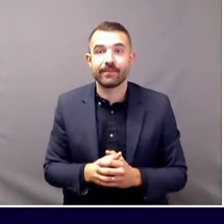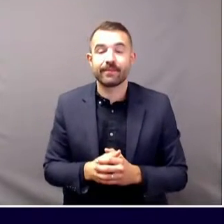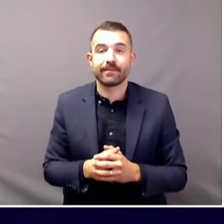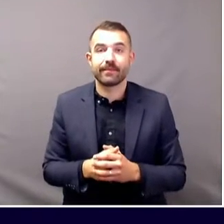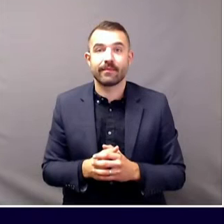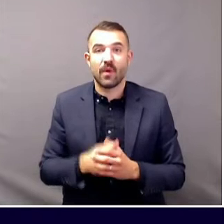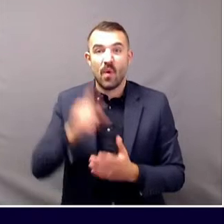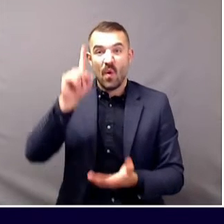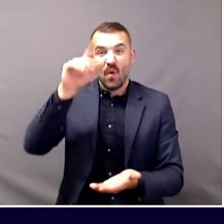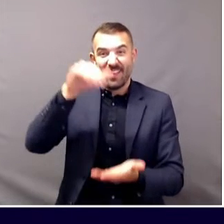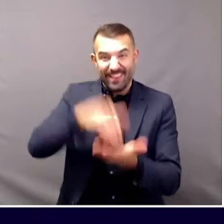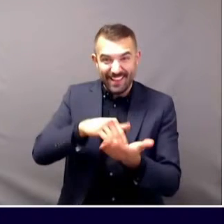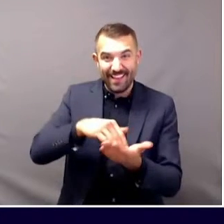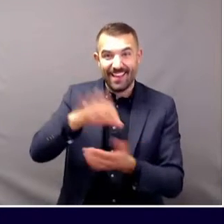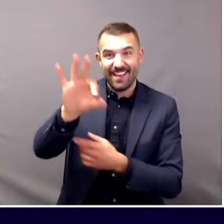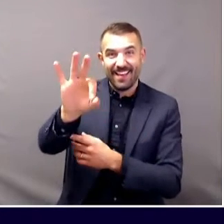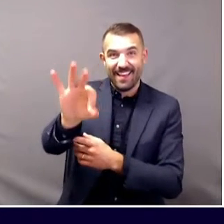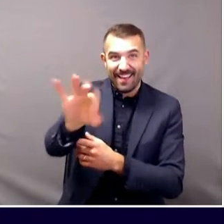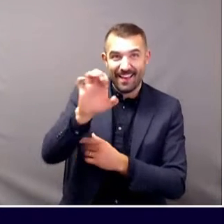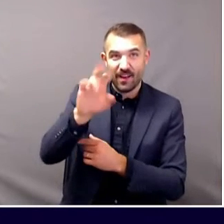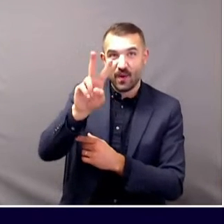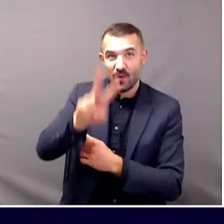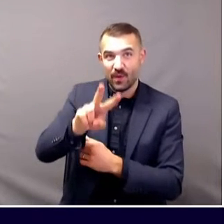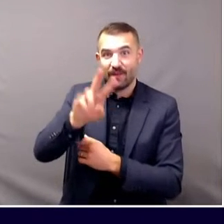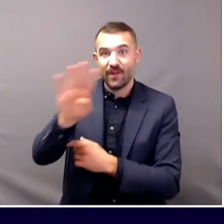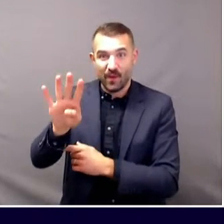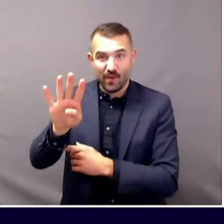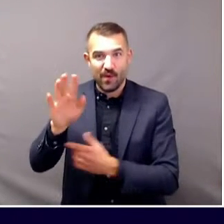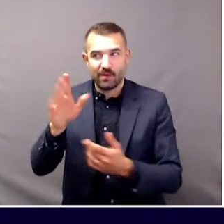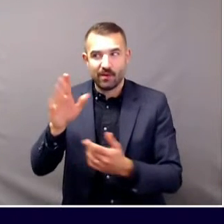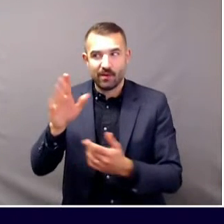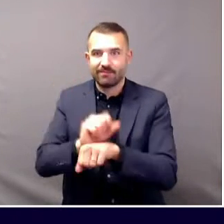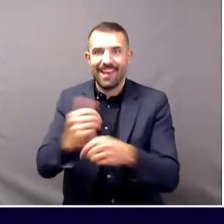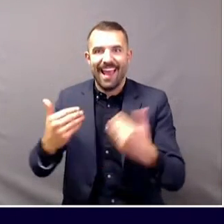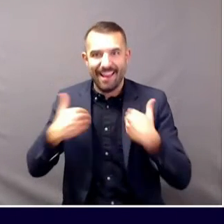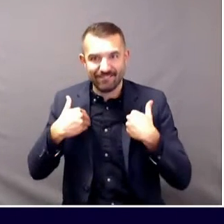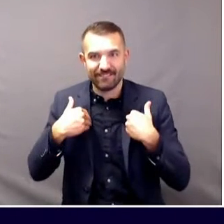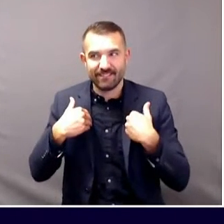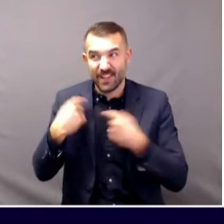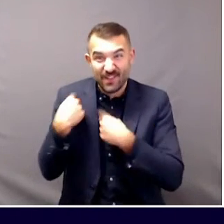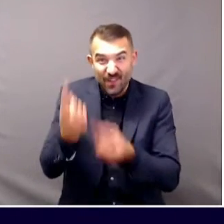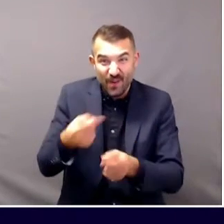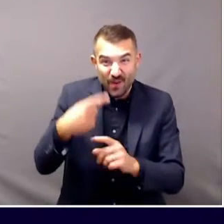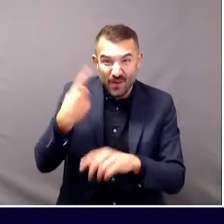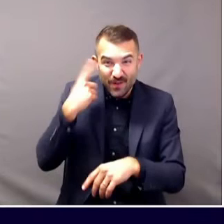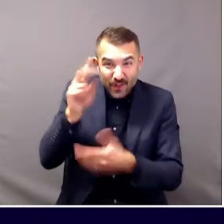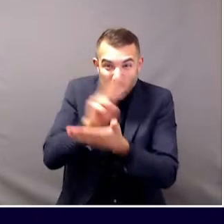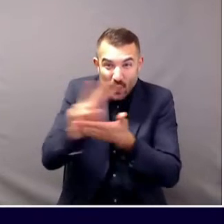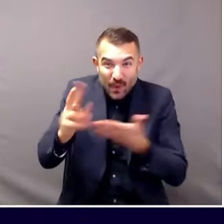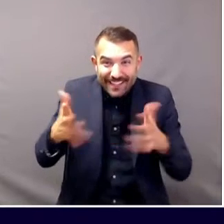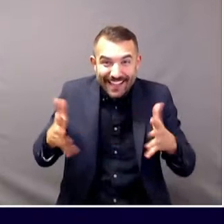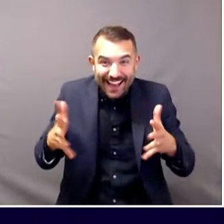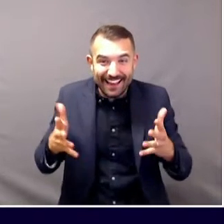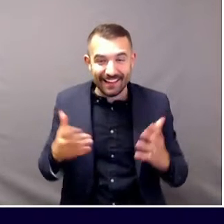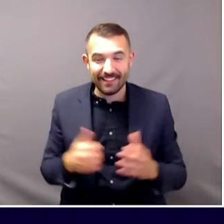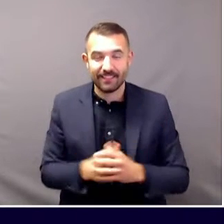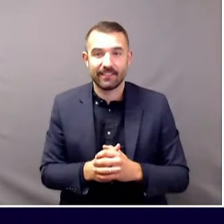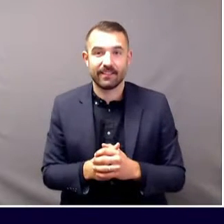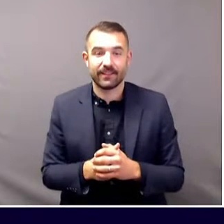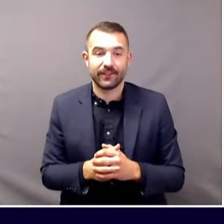1,924 cases just this month alone. Our positivity rate in Maine for tests has jumped